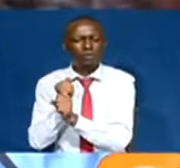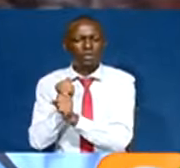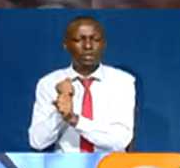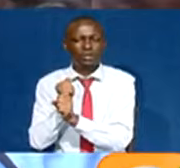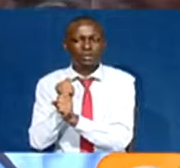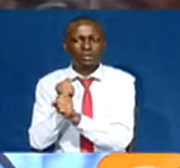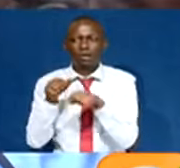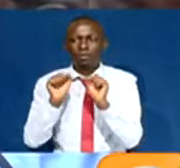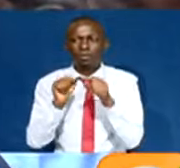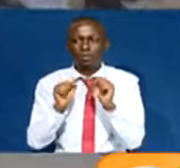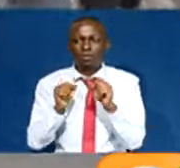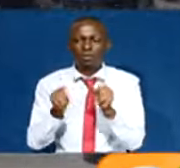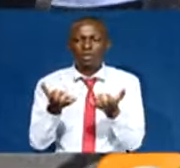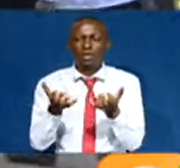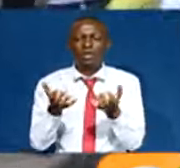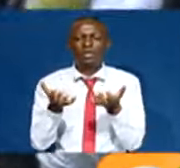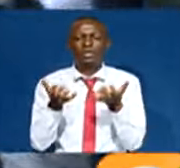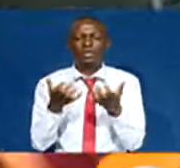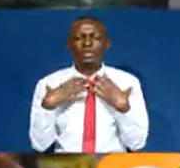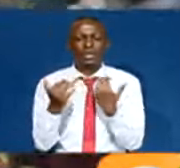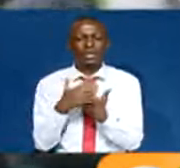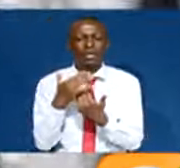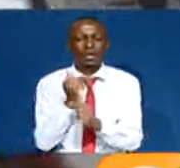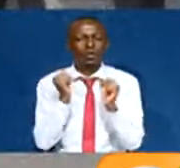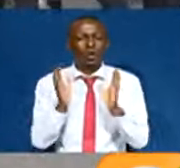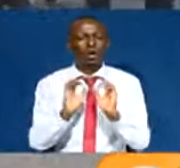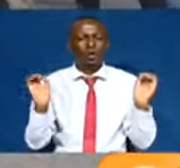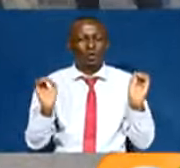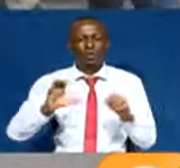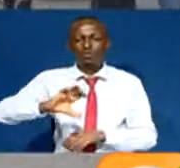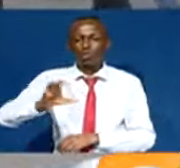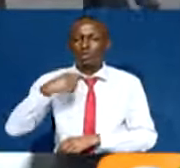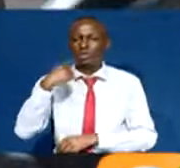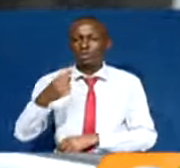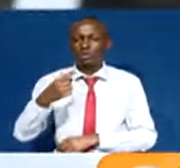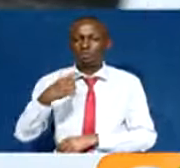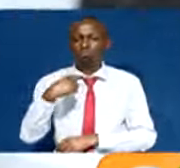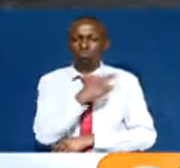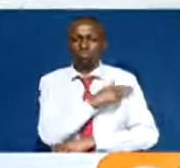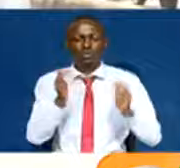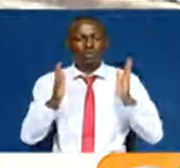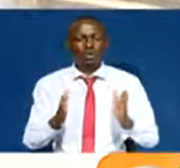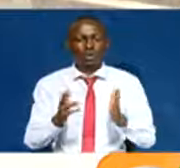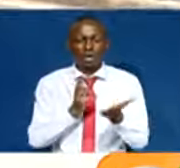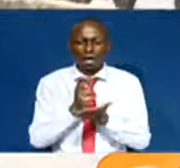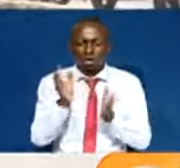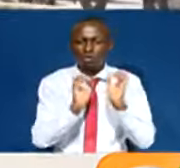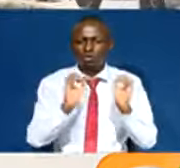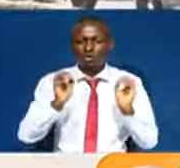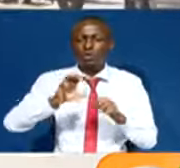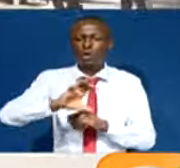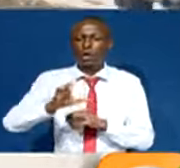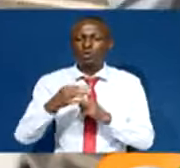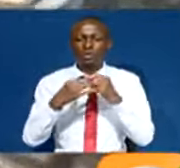healthcare workers in the counties. The Council of Governors have accused the doctors of dishonesty, saying counties have released 890